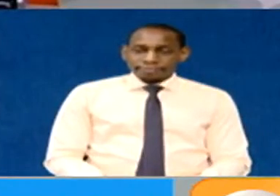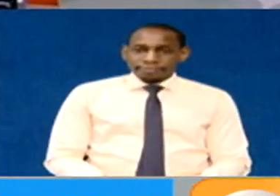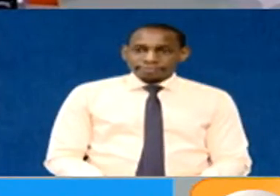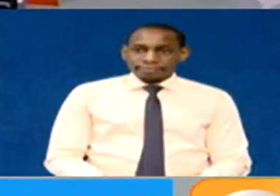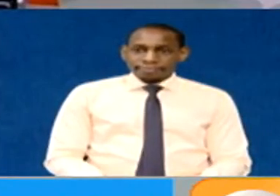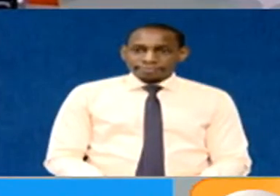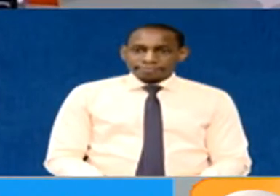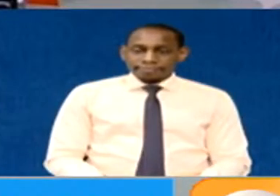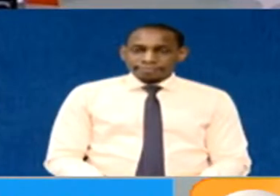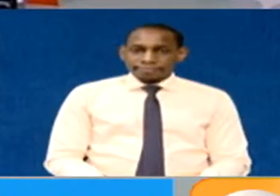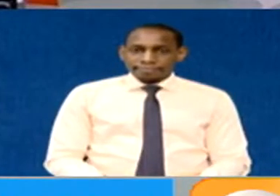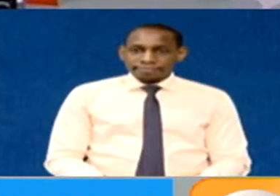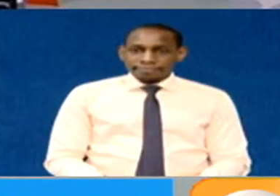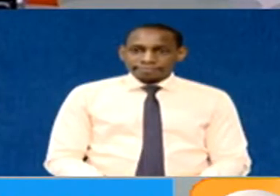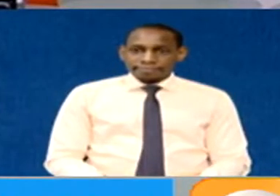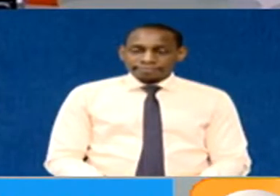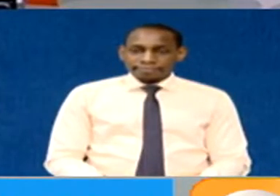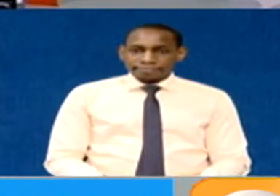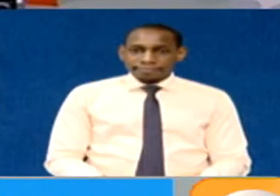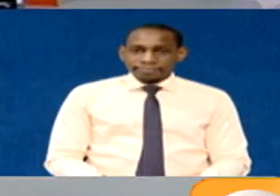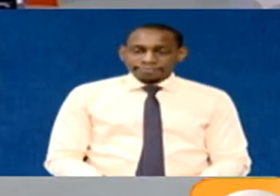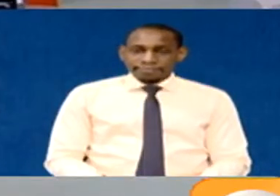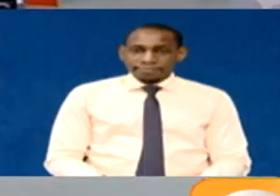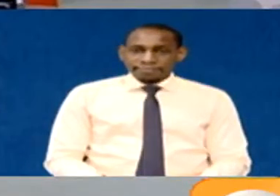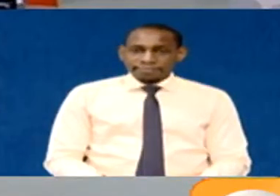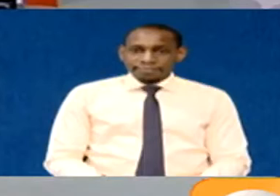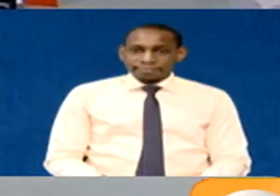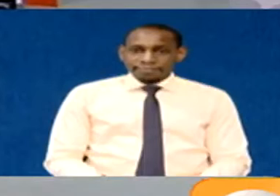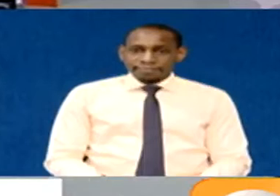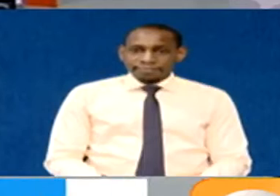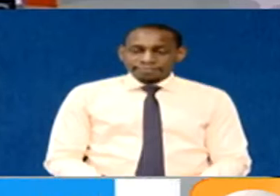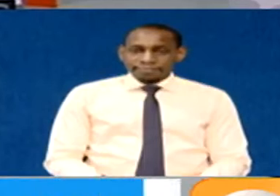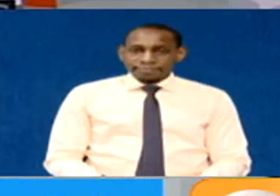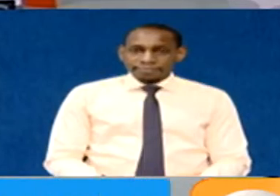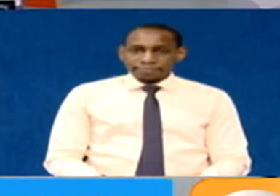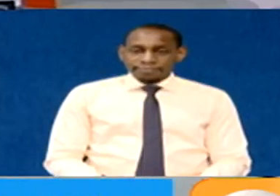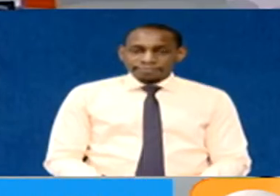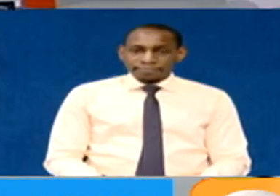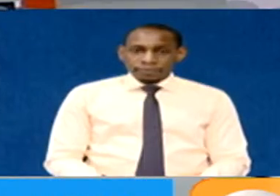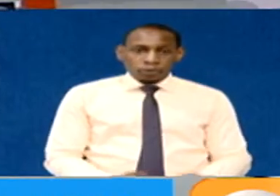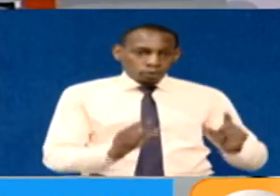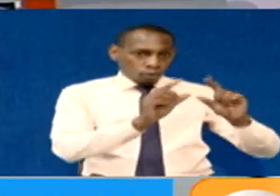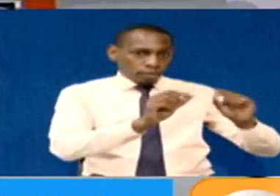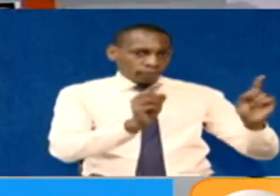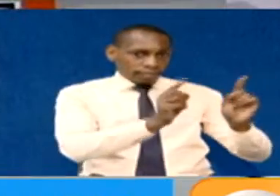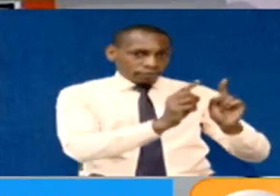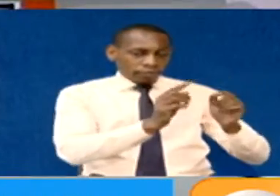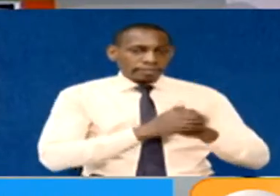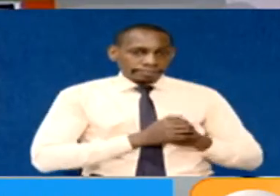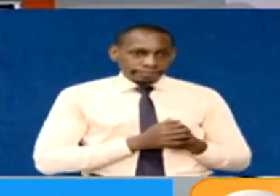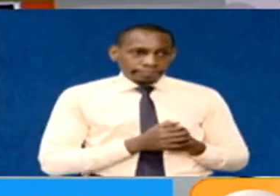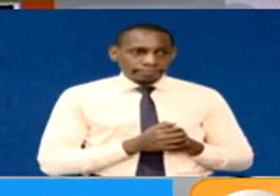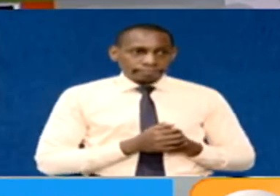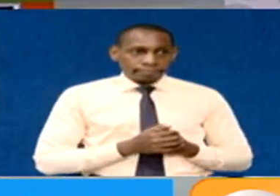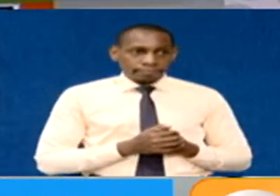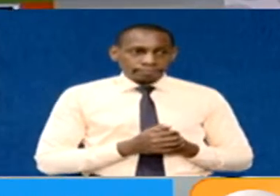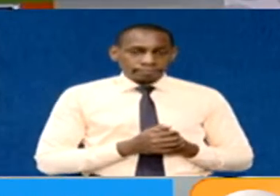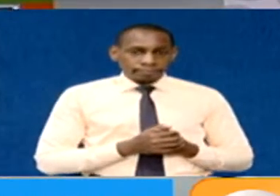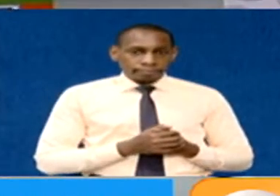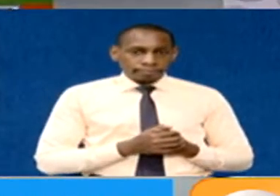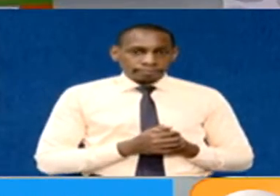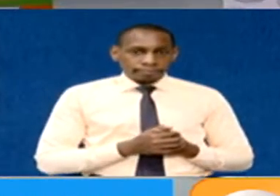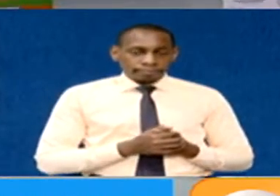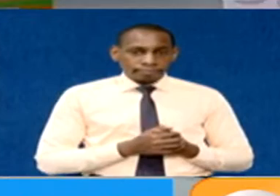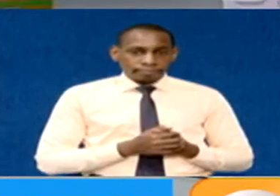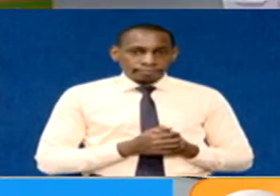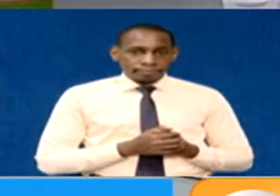then. Jamila, go ahead. No, it's fine. Yeah. It's fine. No, go ahead, Jamila. But just a quick one, Jamila, as you